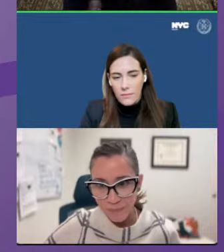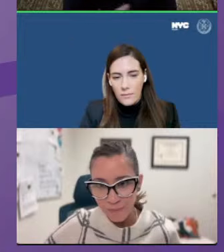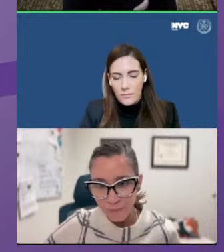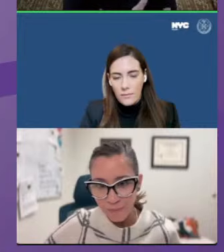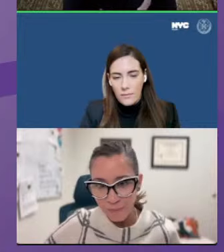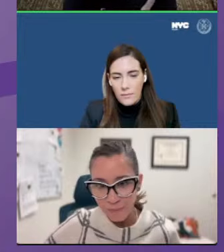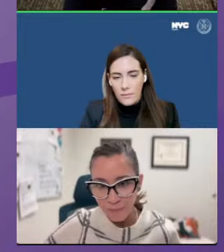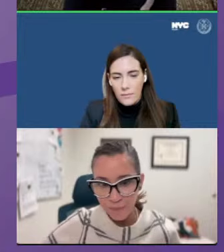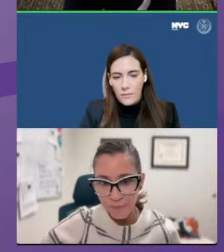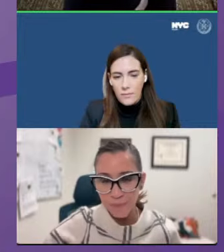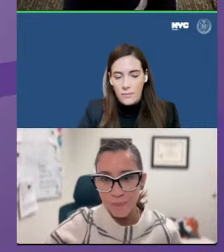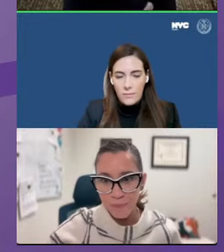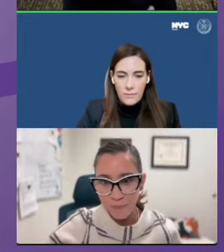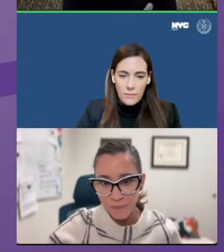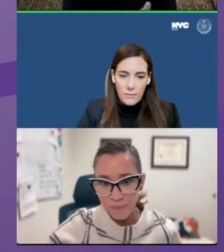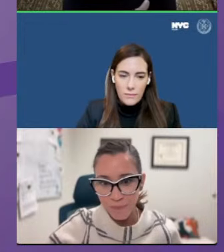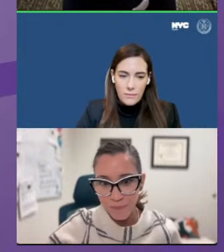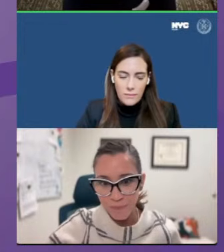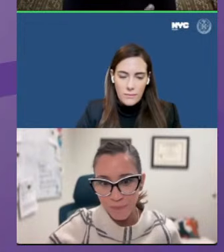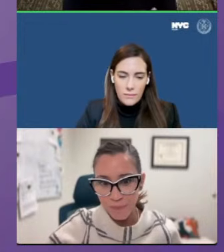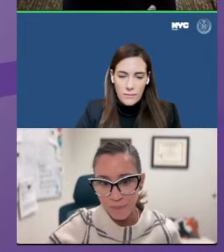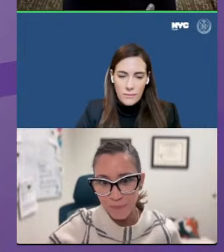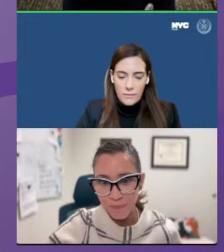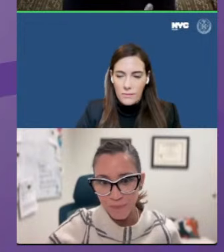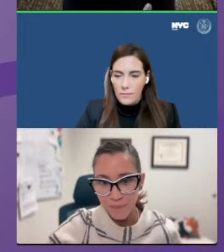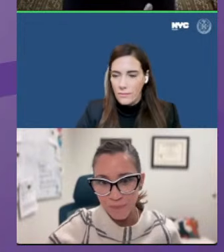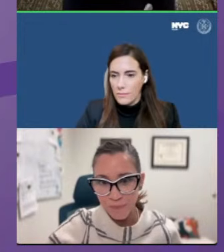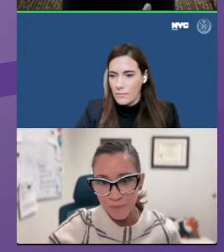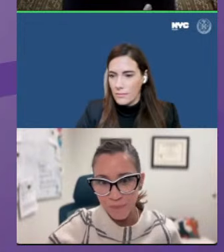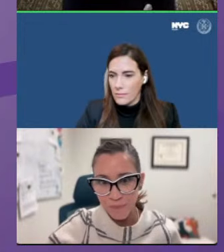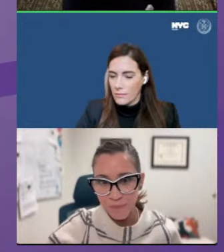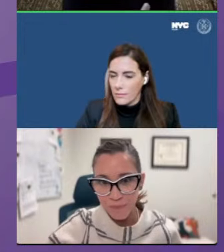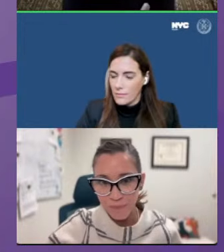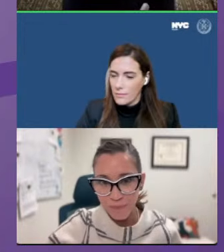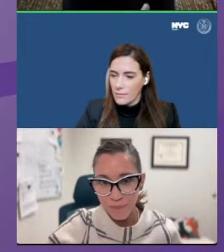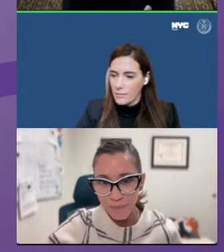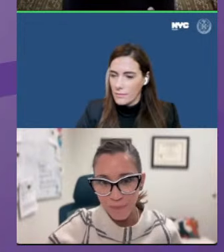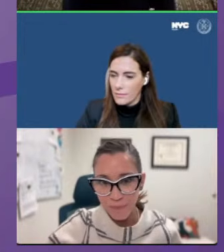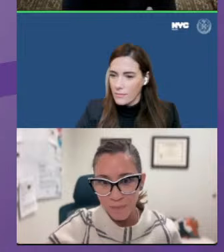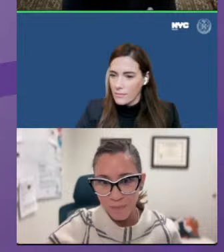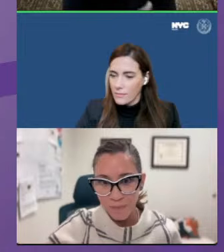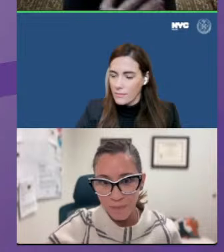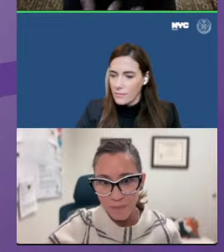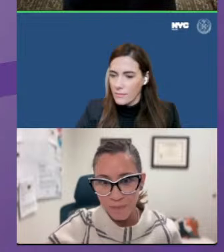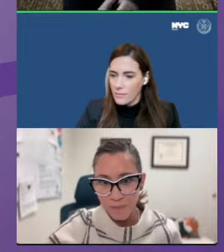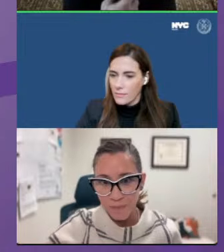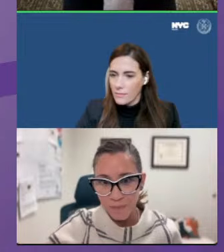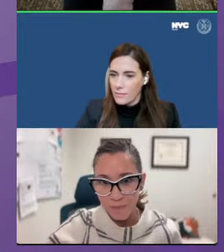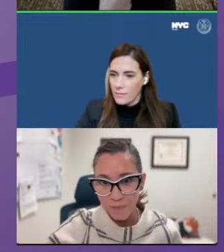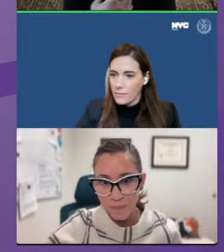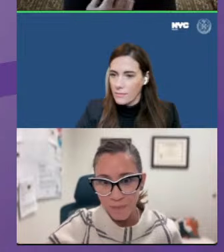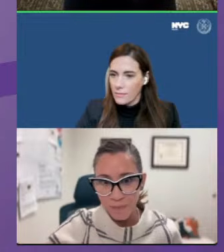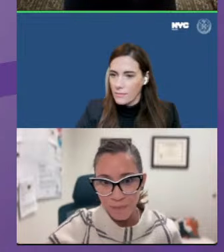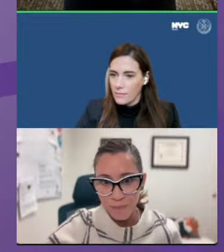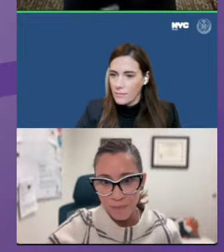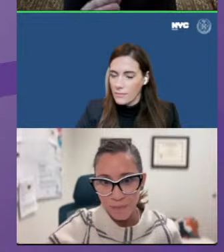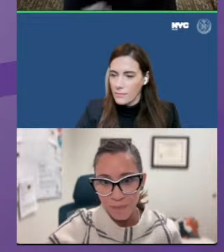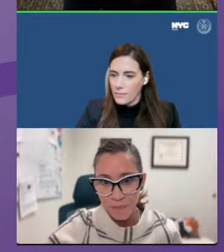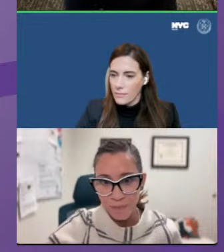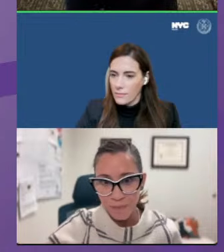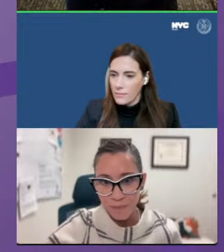And I certainly know that a lot of people have experienced benefit from metformin with long COVID.